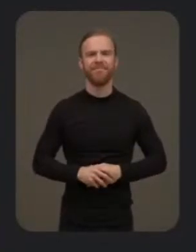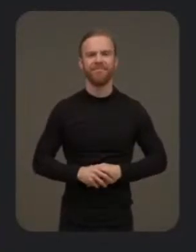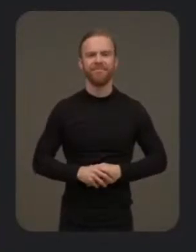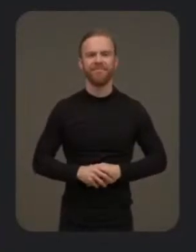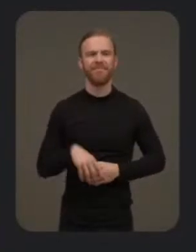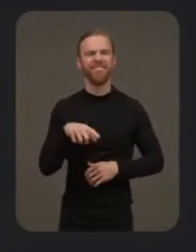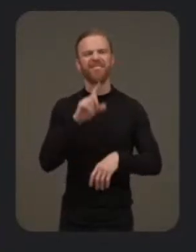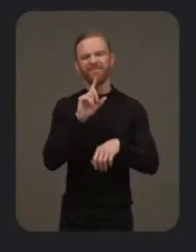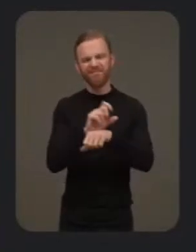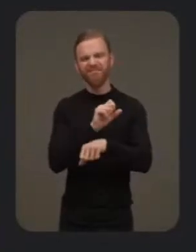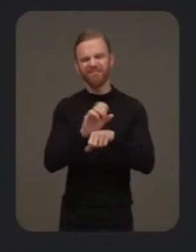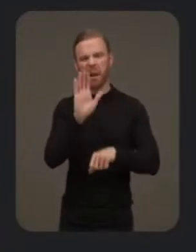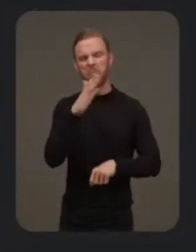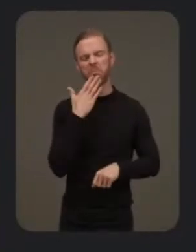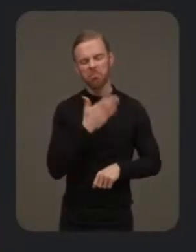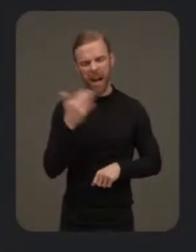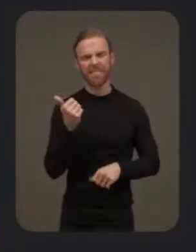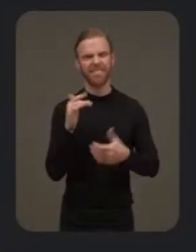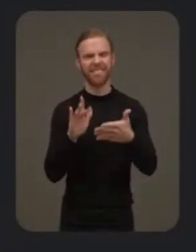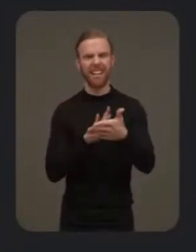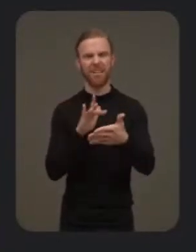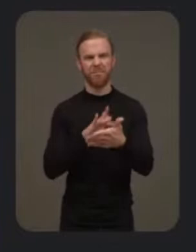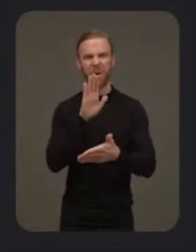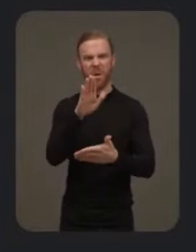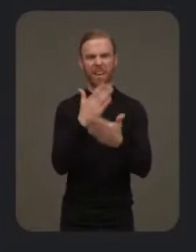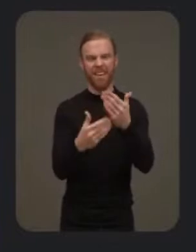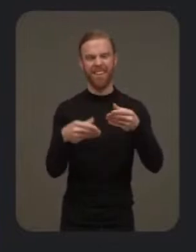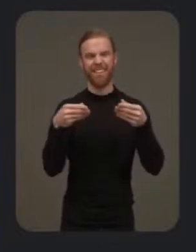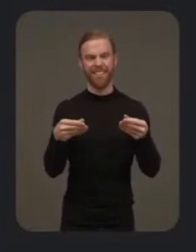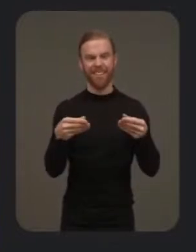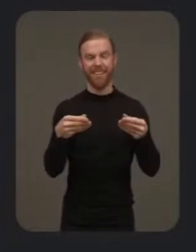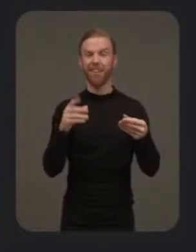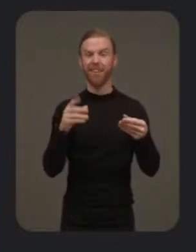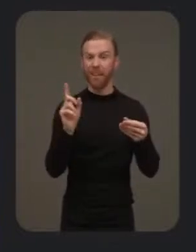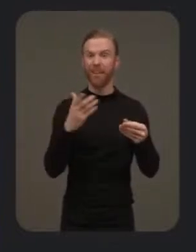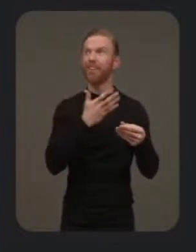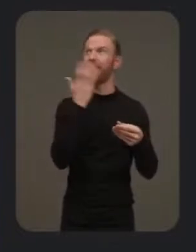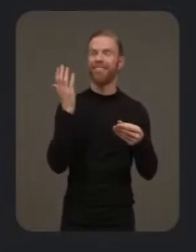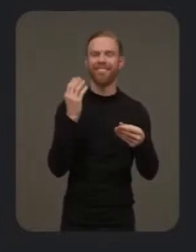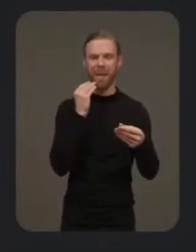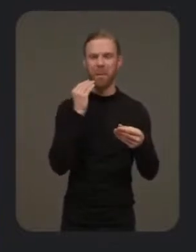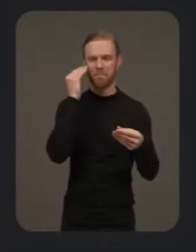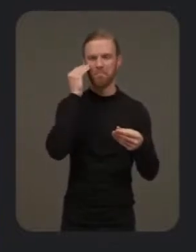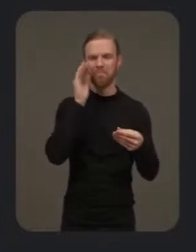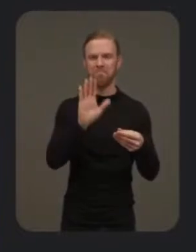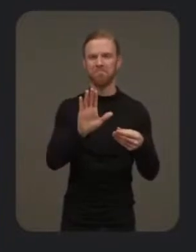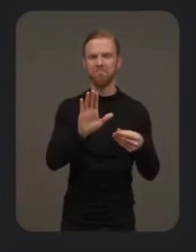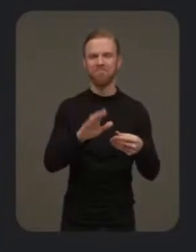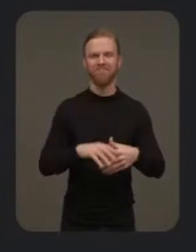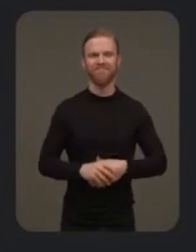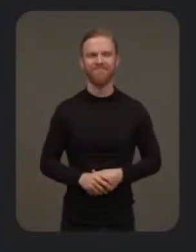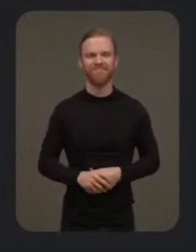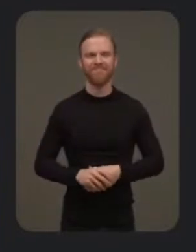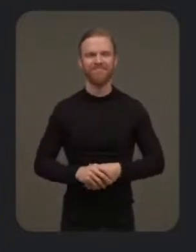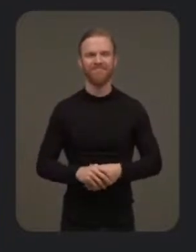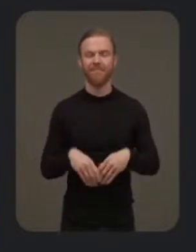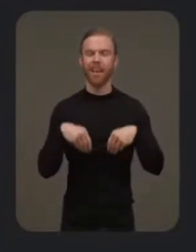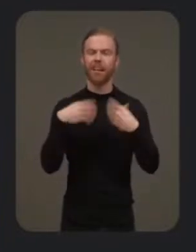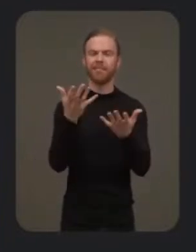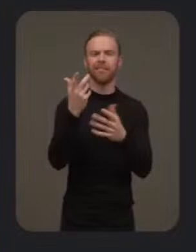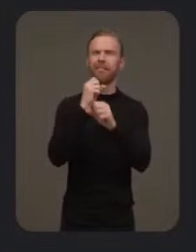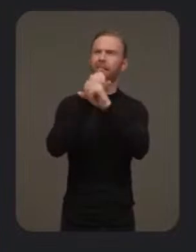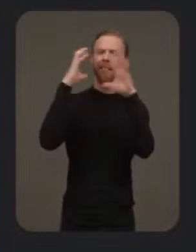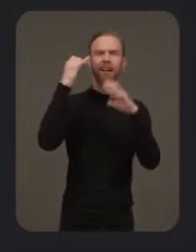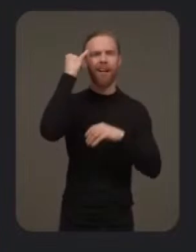It is truly the best tablet in your hand and in your home. To give you an